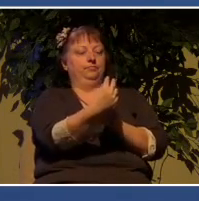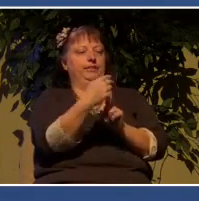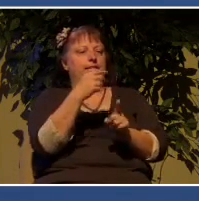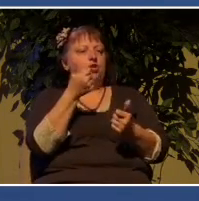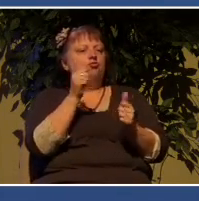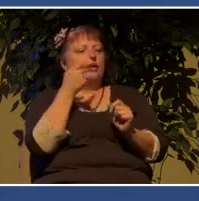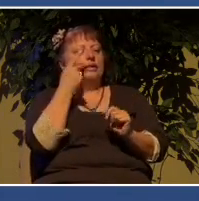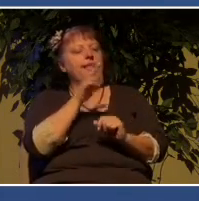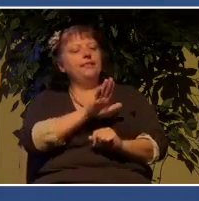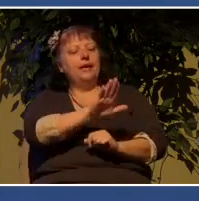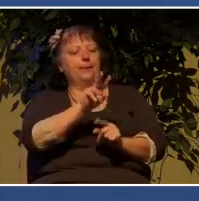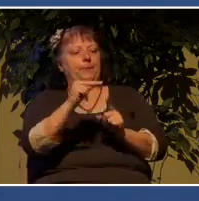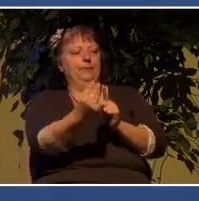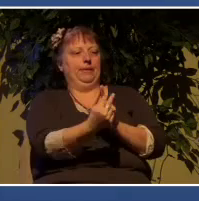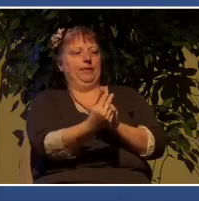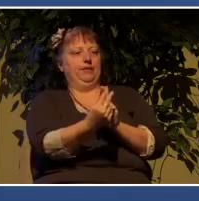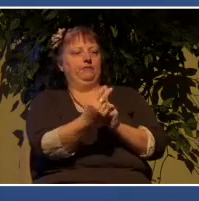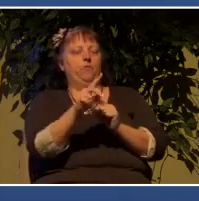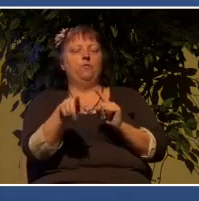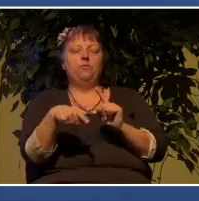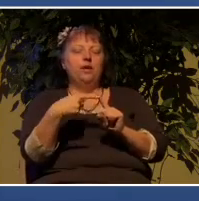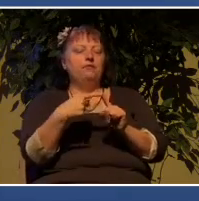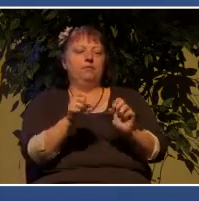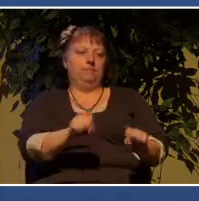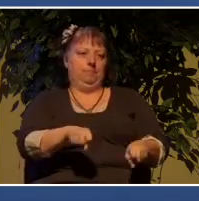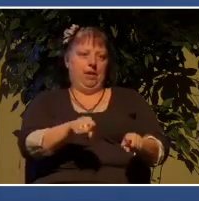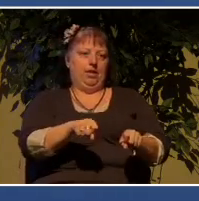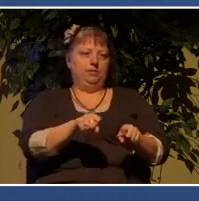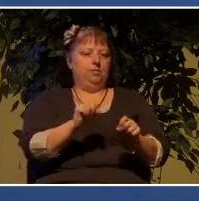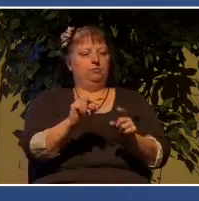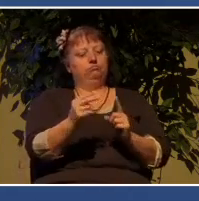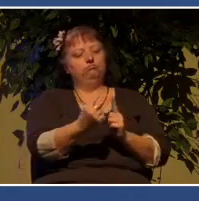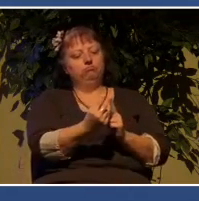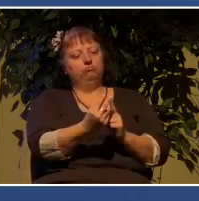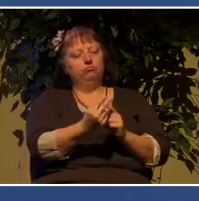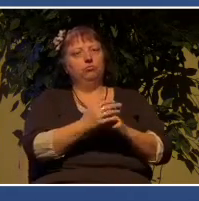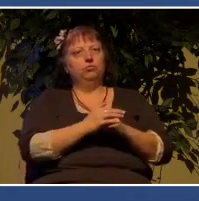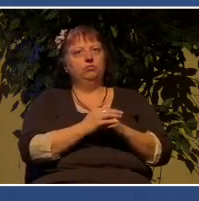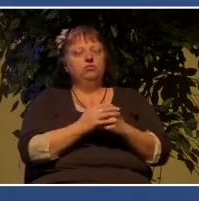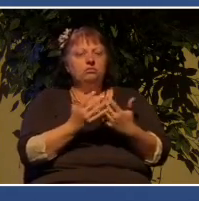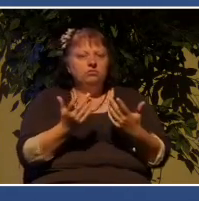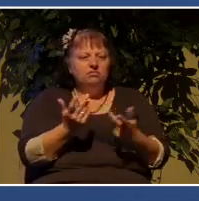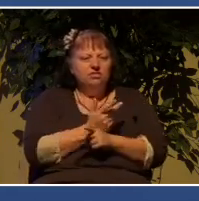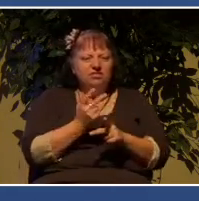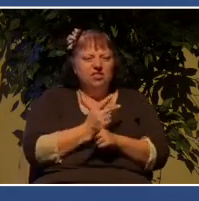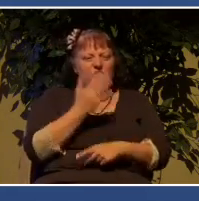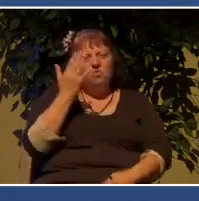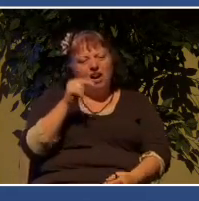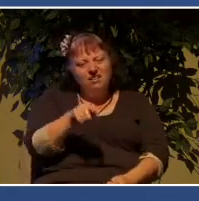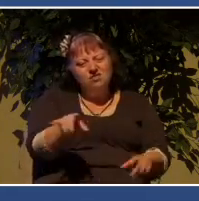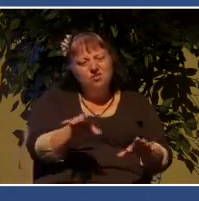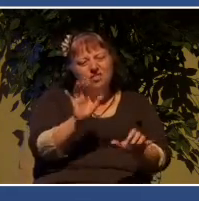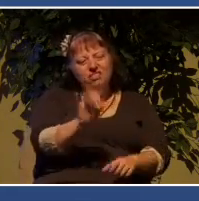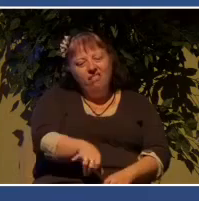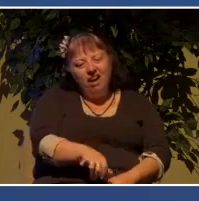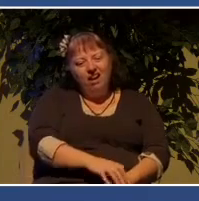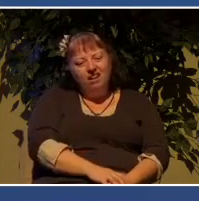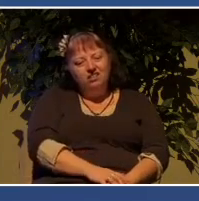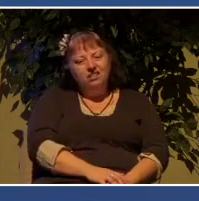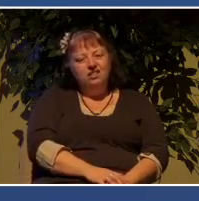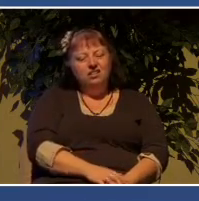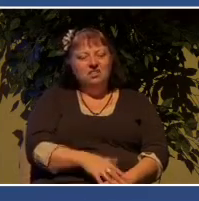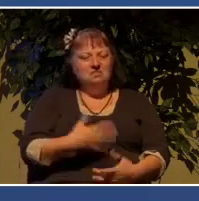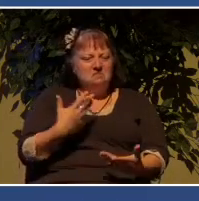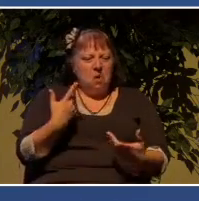behavior when you haven't really figured out why they're doing what they're doing or what it is that is driving